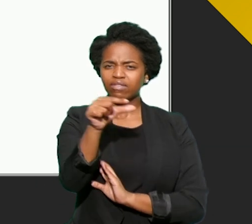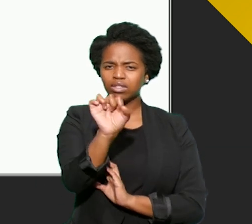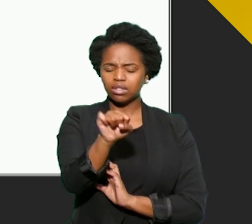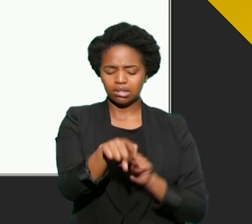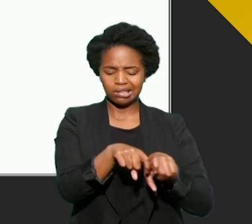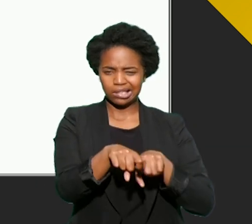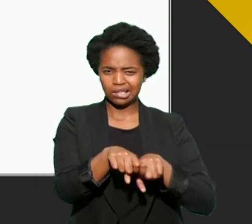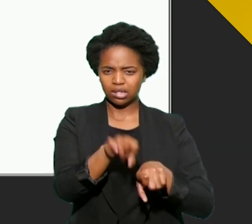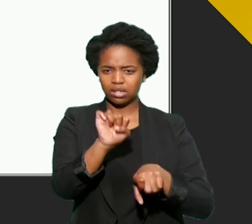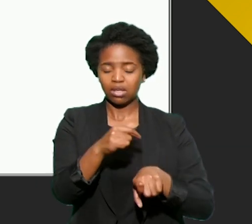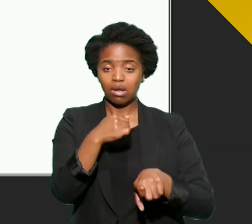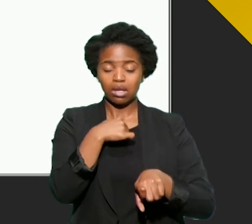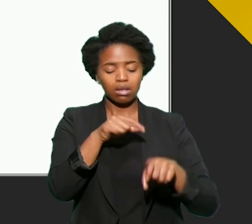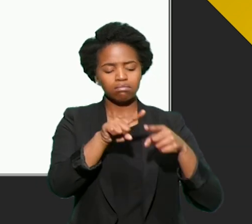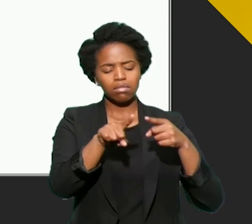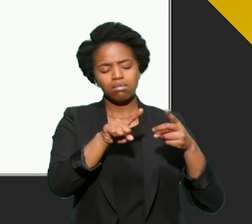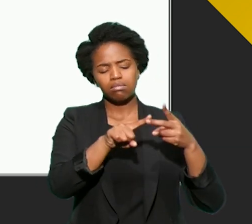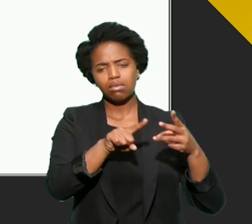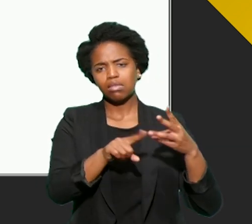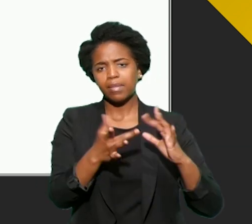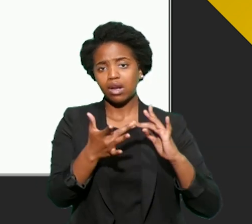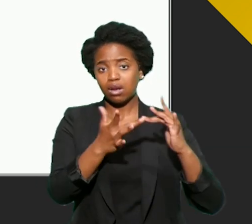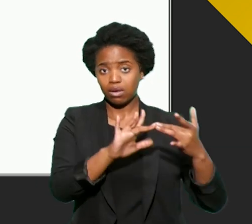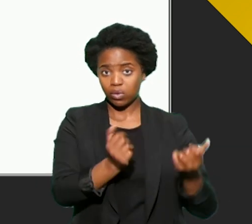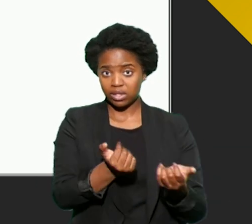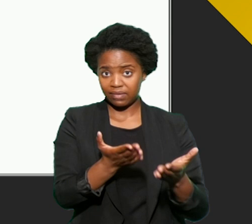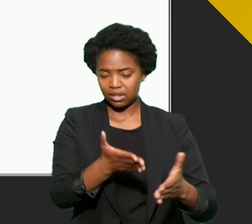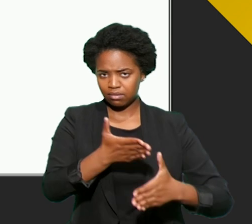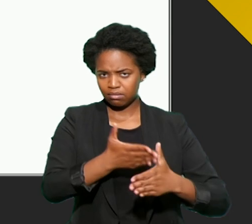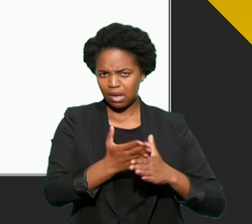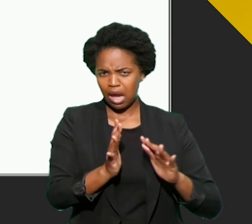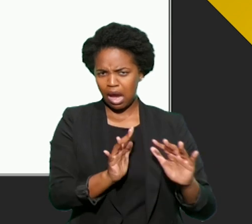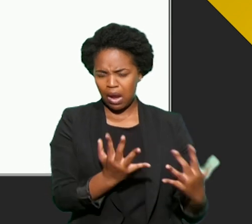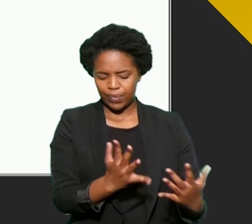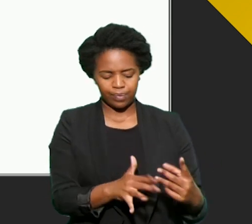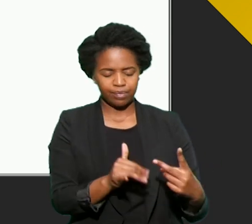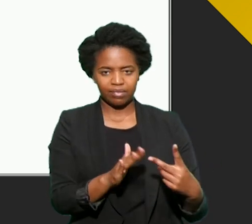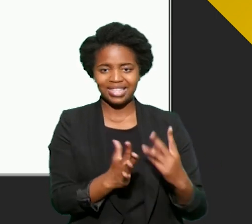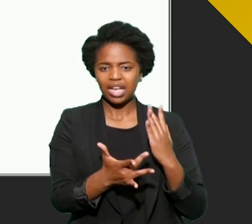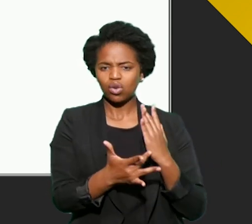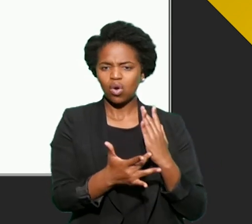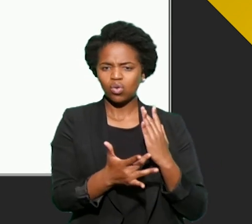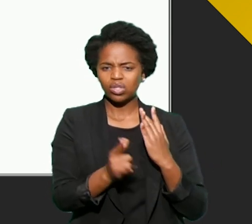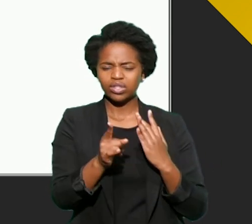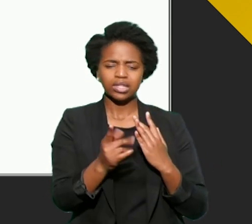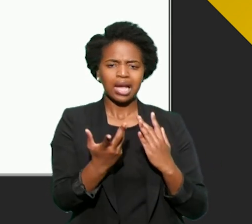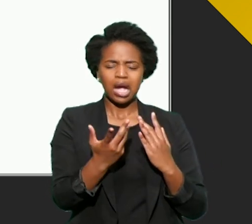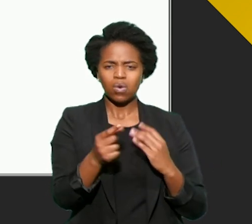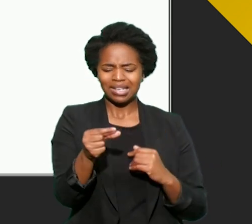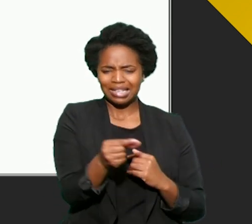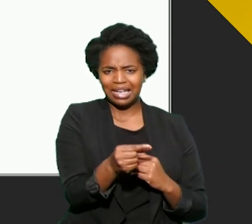used to prototype and test different network services using technologies such as cloud computing